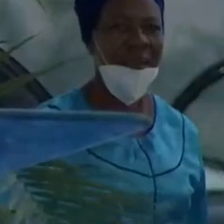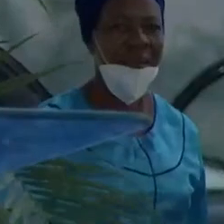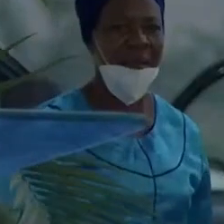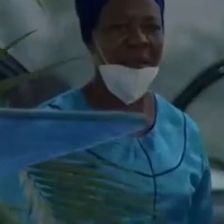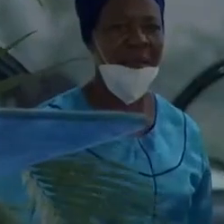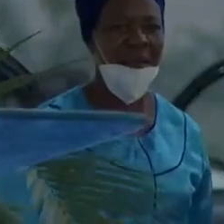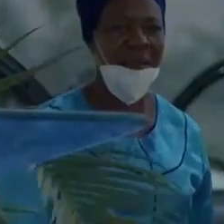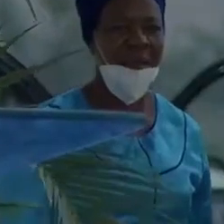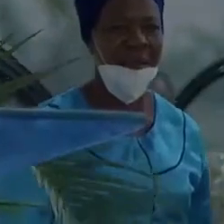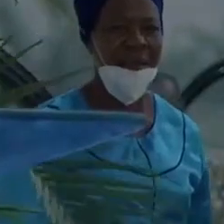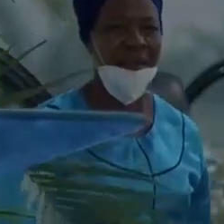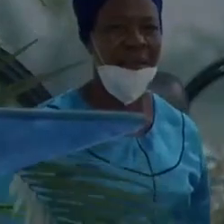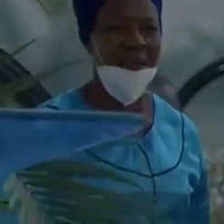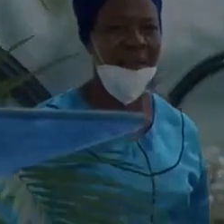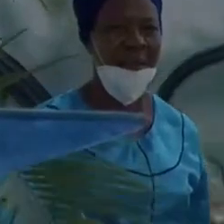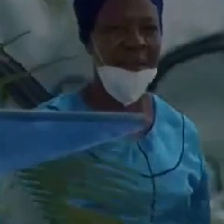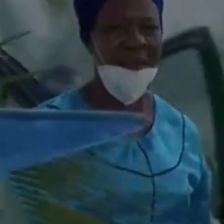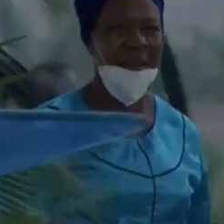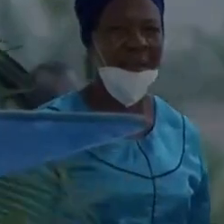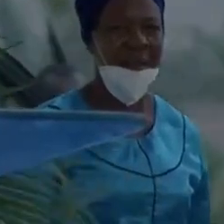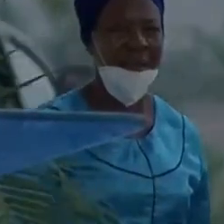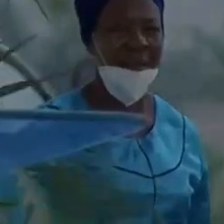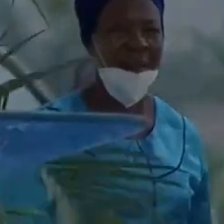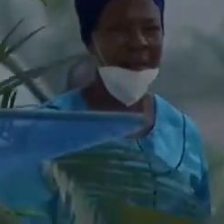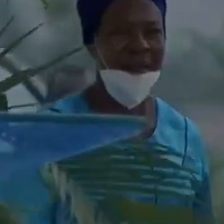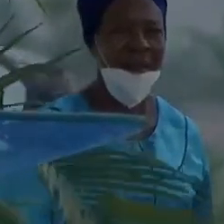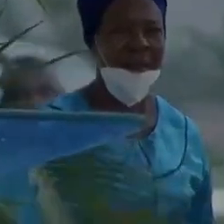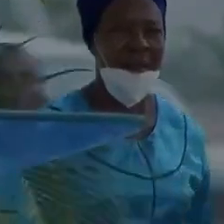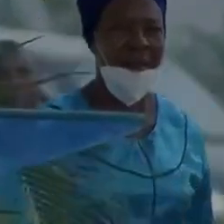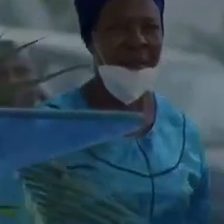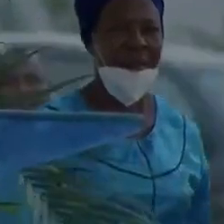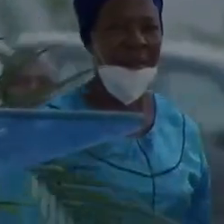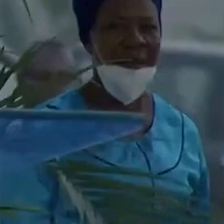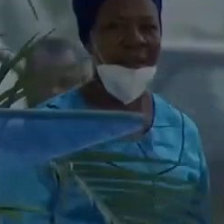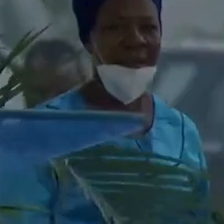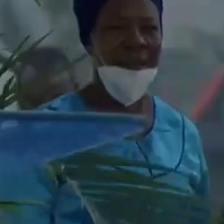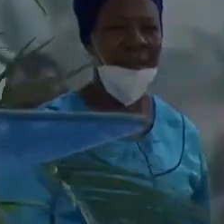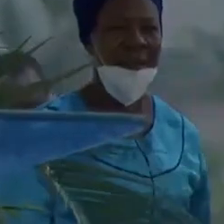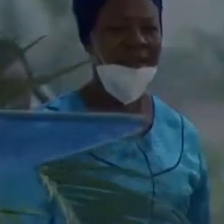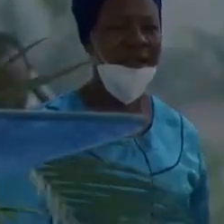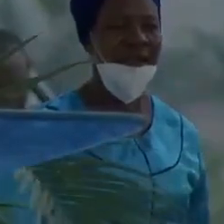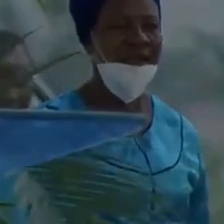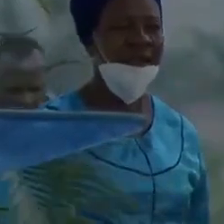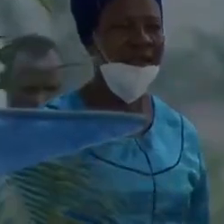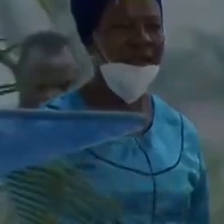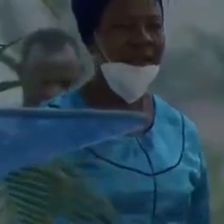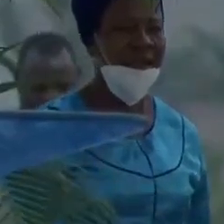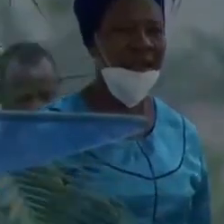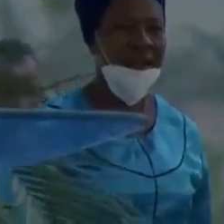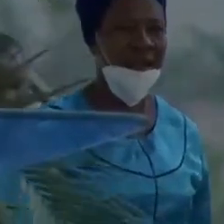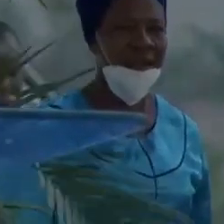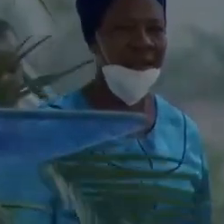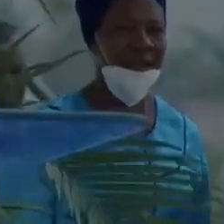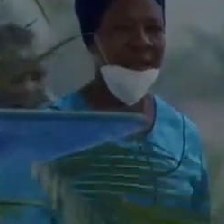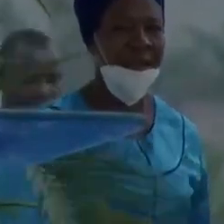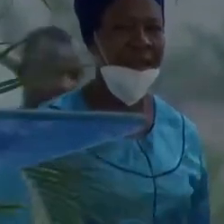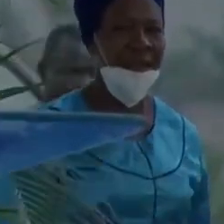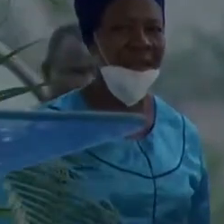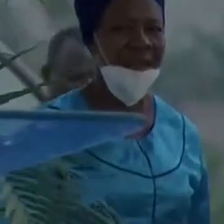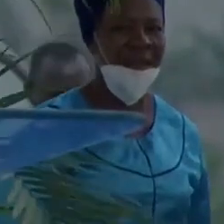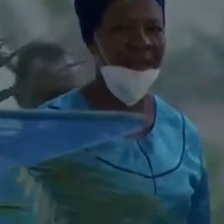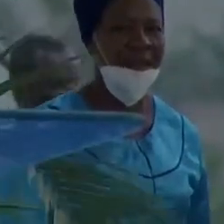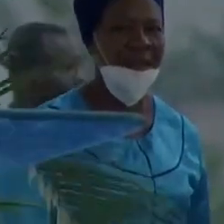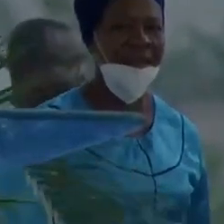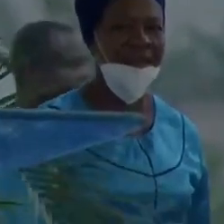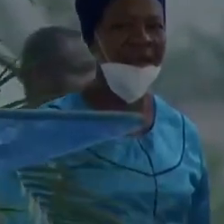to welcome our Father. Now, impact is how many letters? Ah, no, you are not ready. Impact is